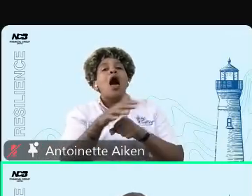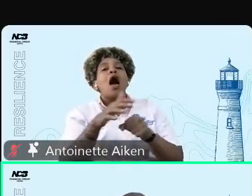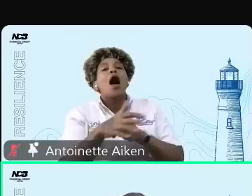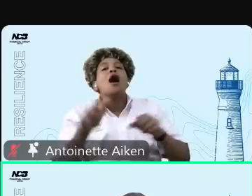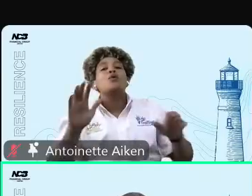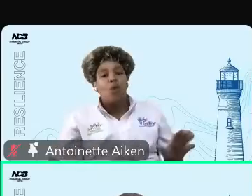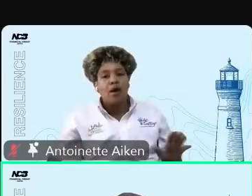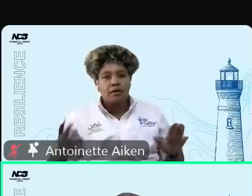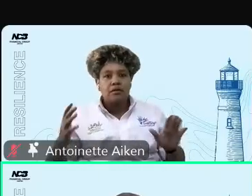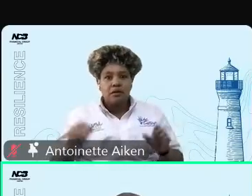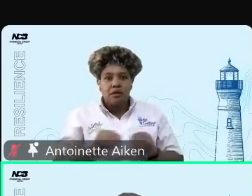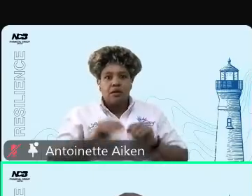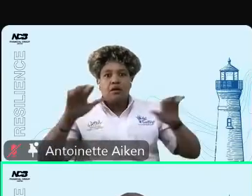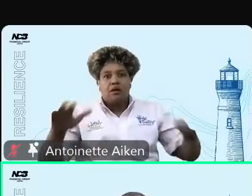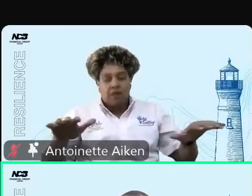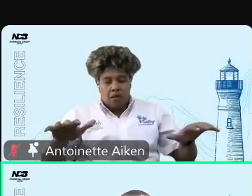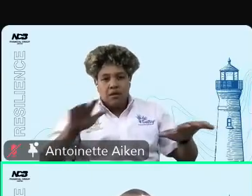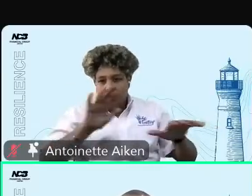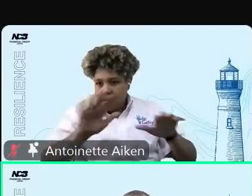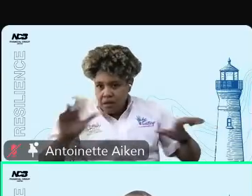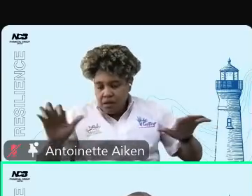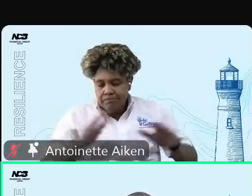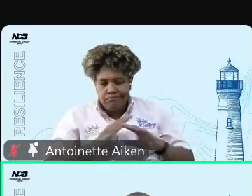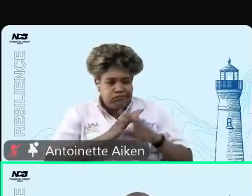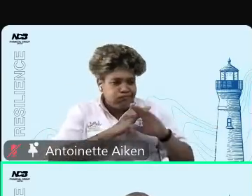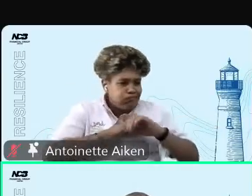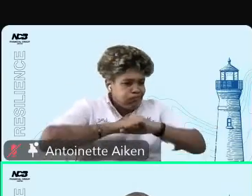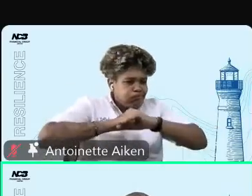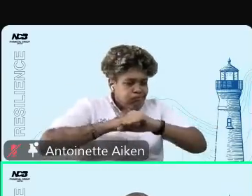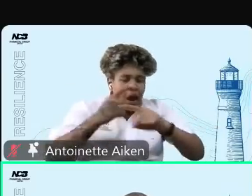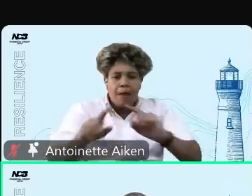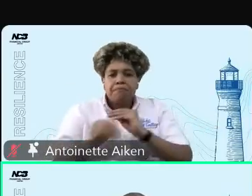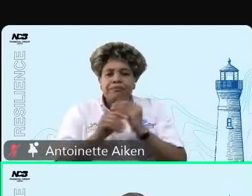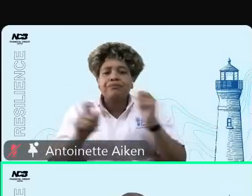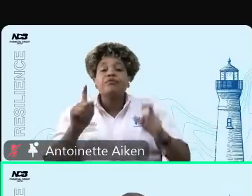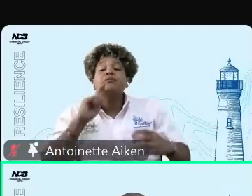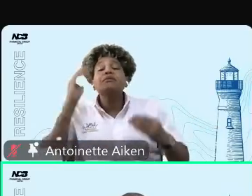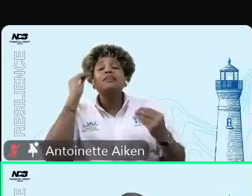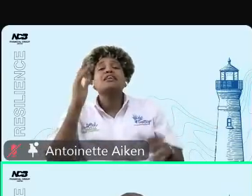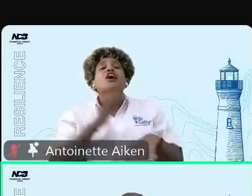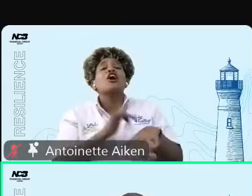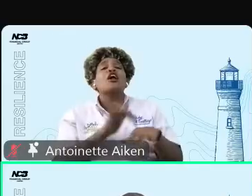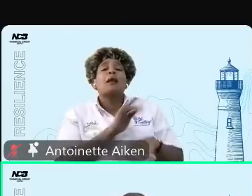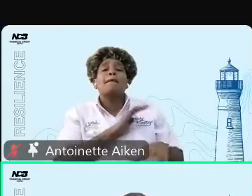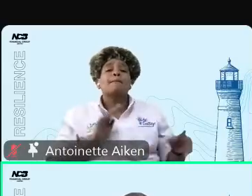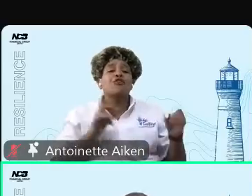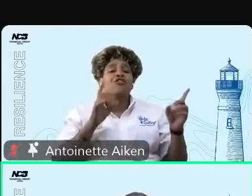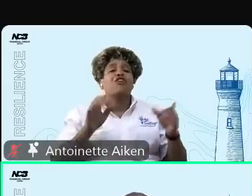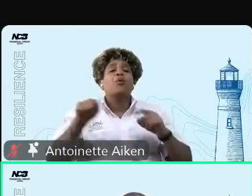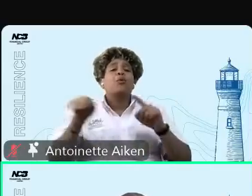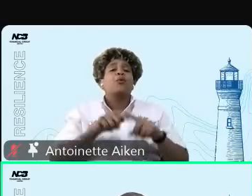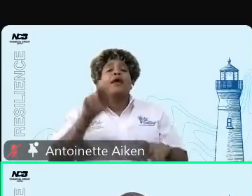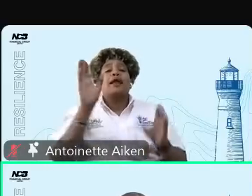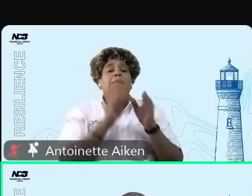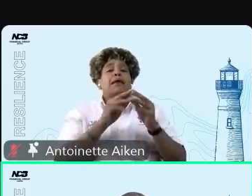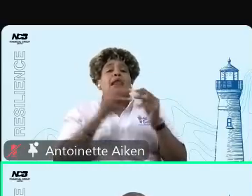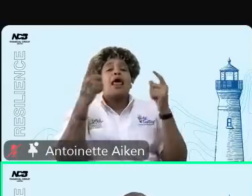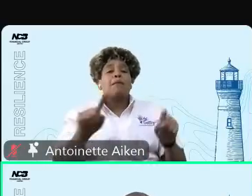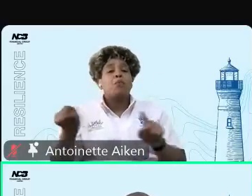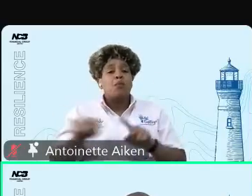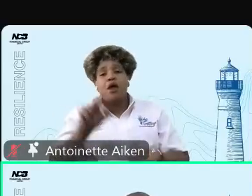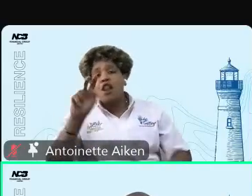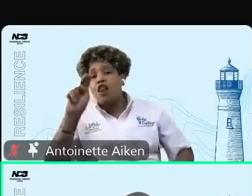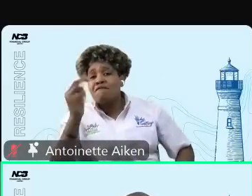buffers. As the chairman indicated earlier, the board of directors at a meeting held on November